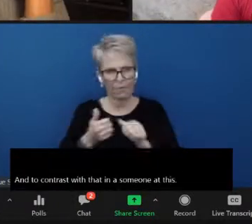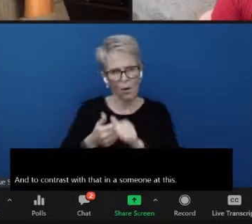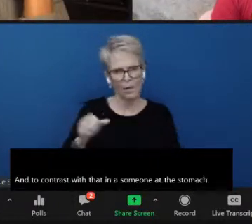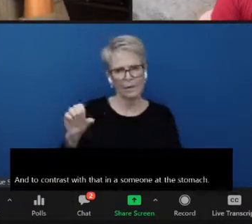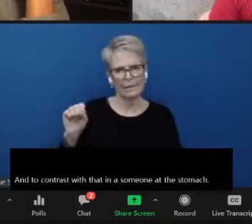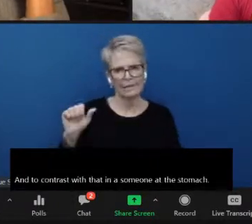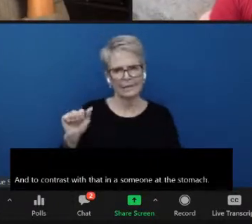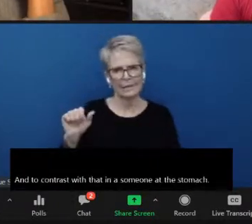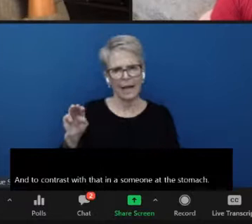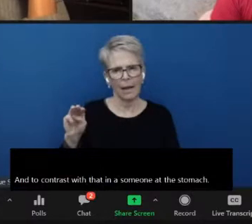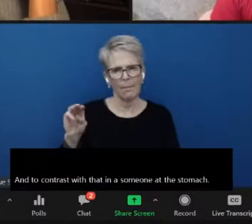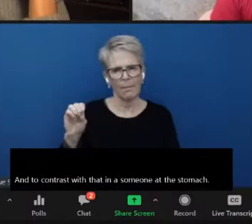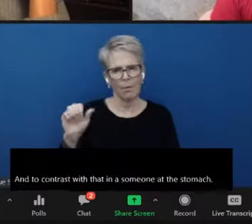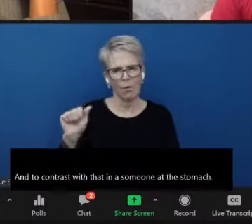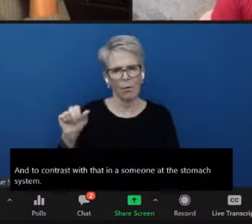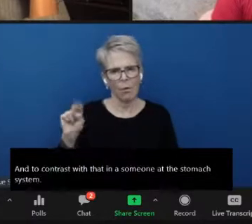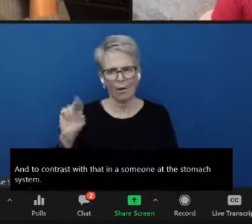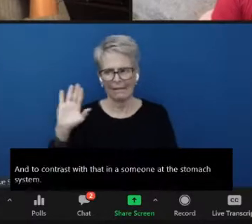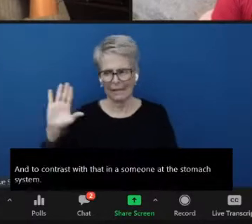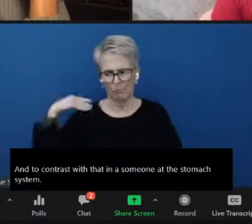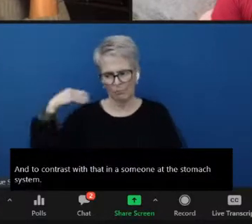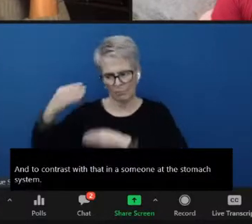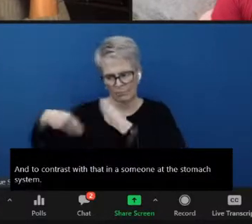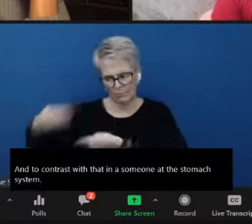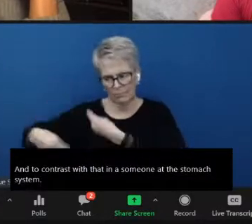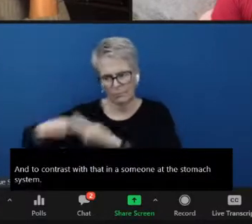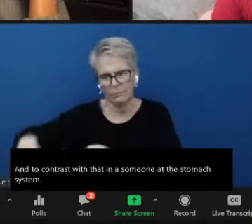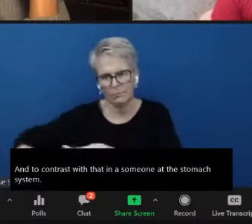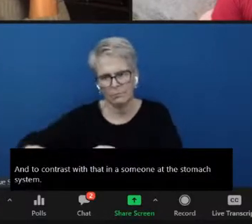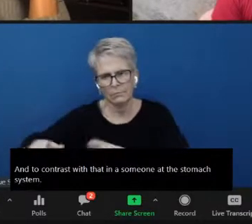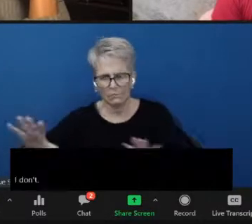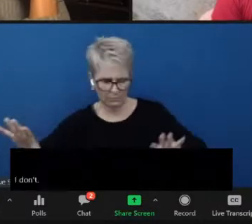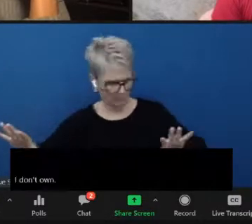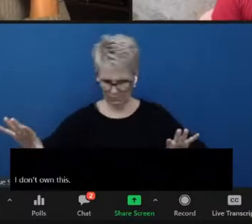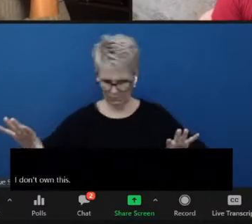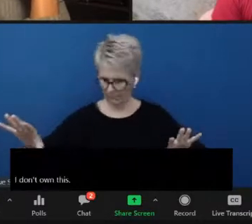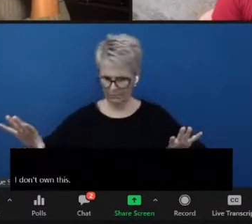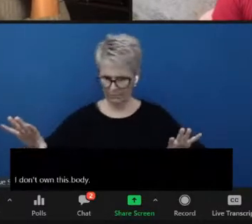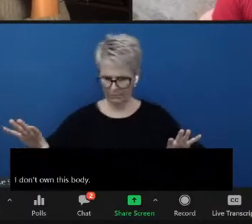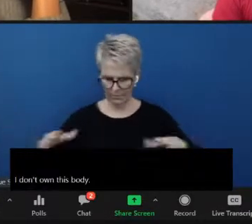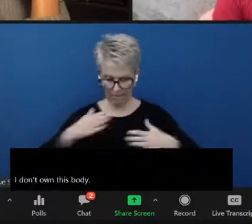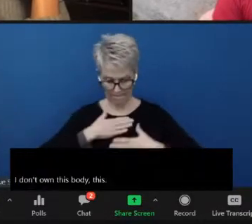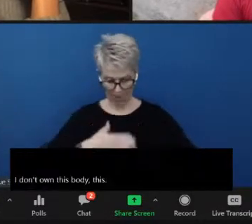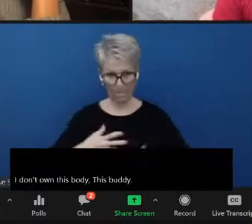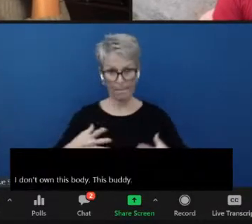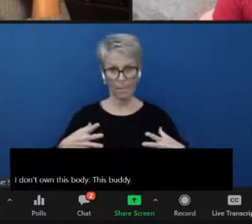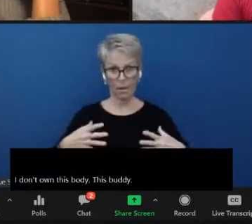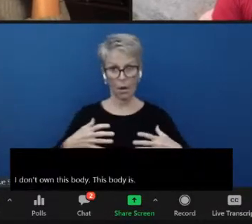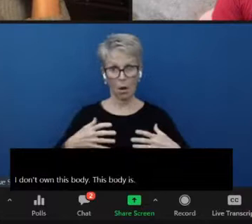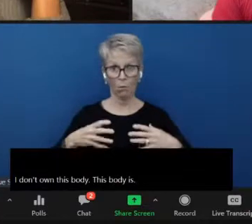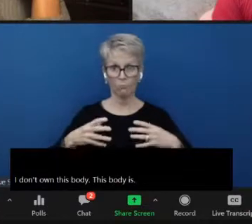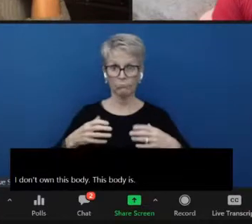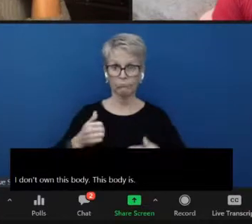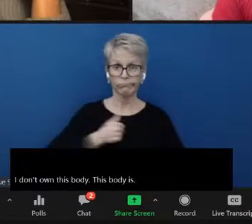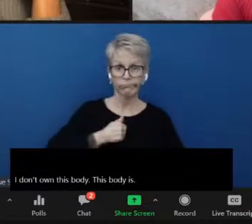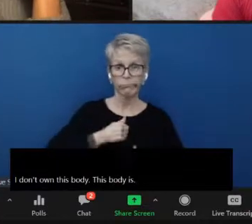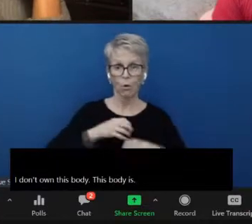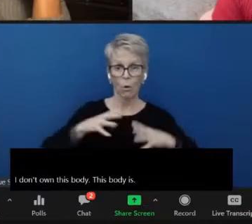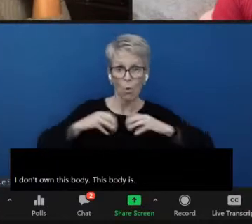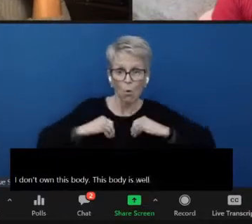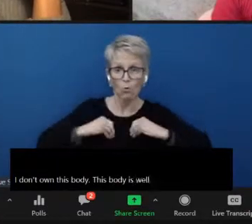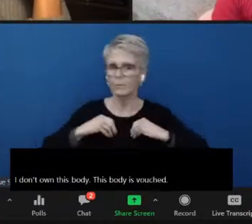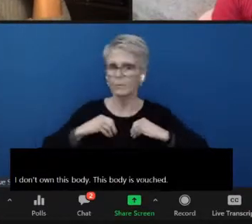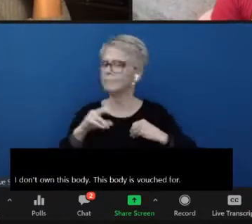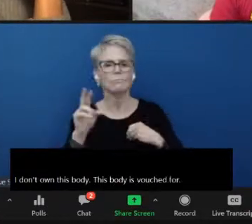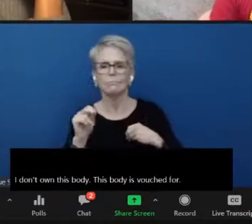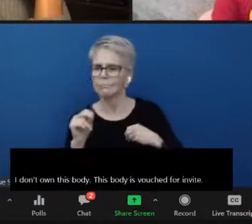epistemic system, I don't own this body. This body is